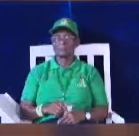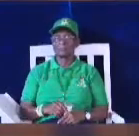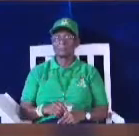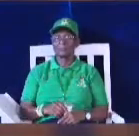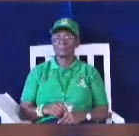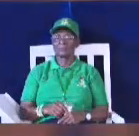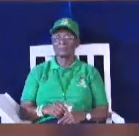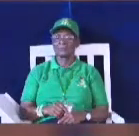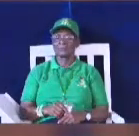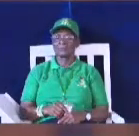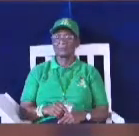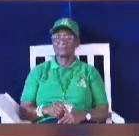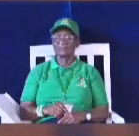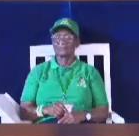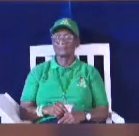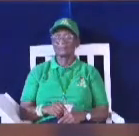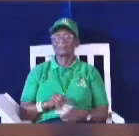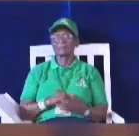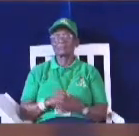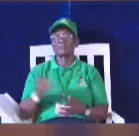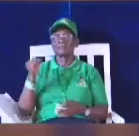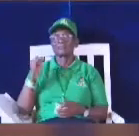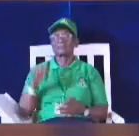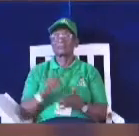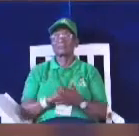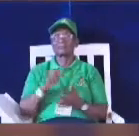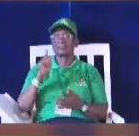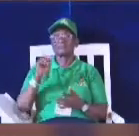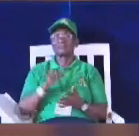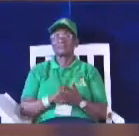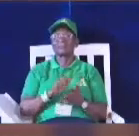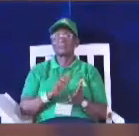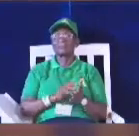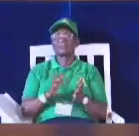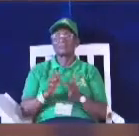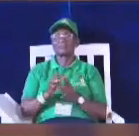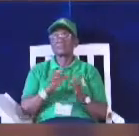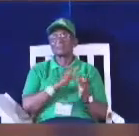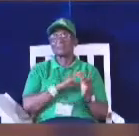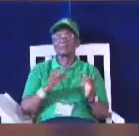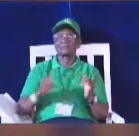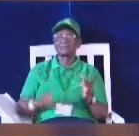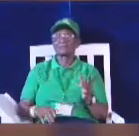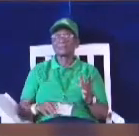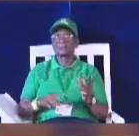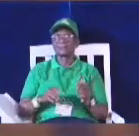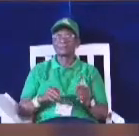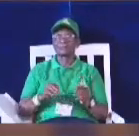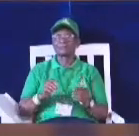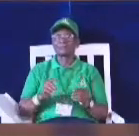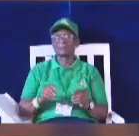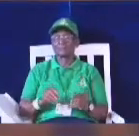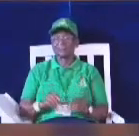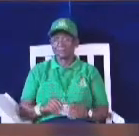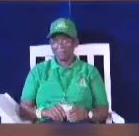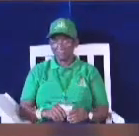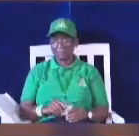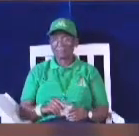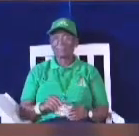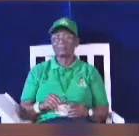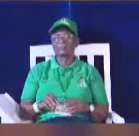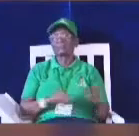It is to that one that Jesus Christ said, all right, move from healing to